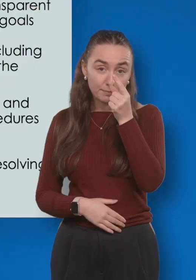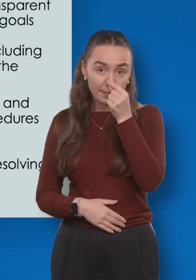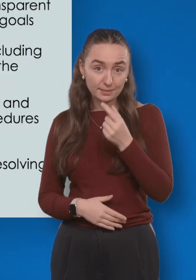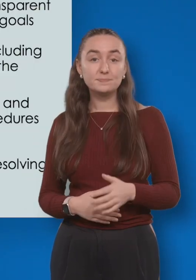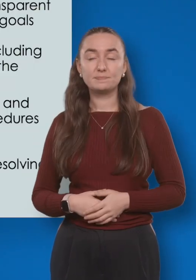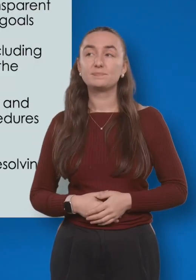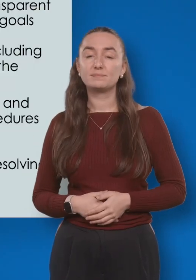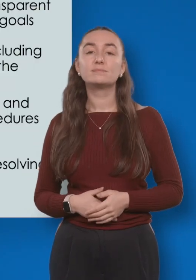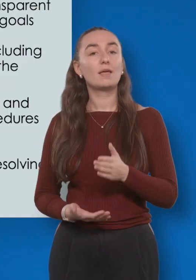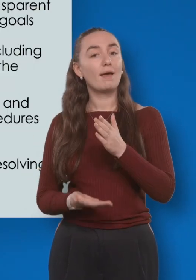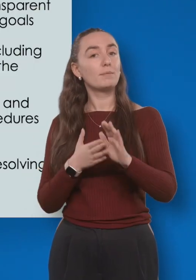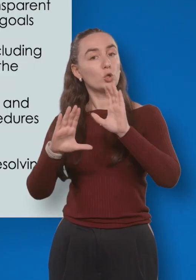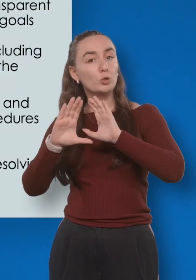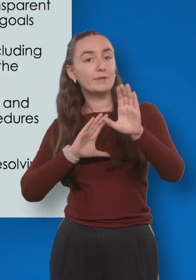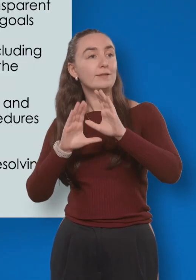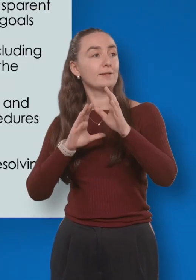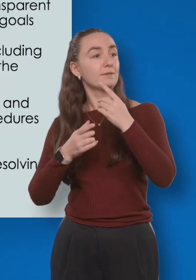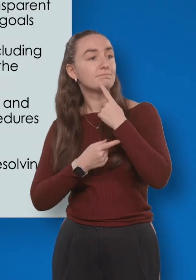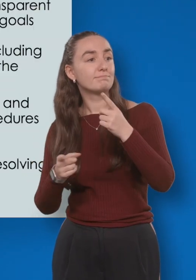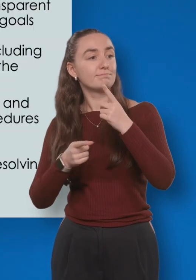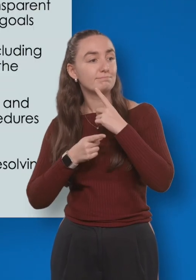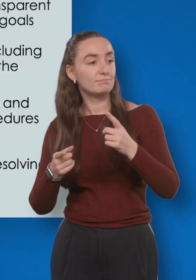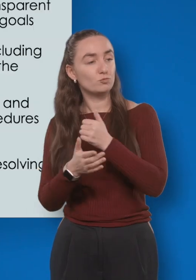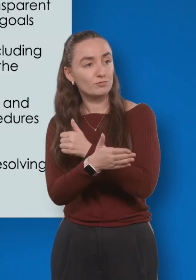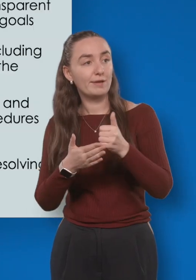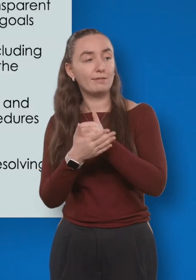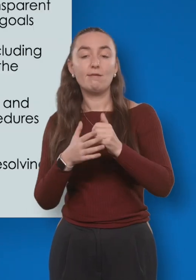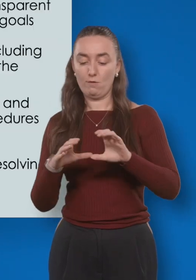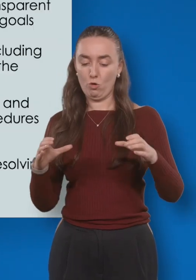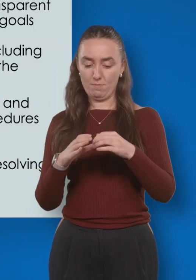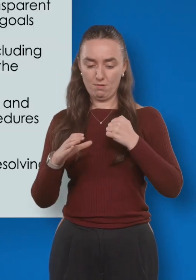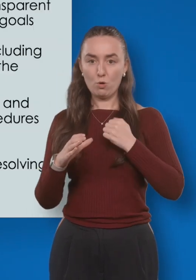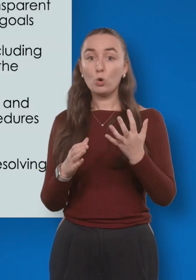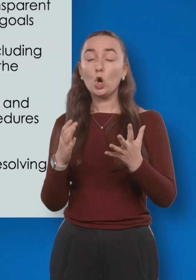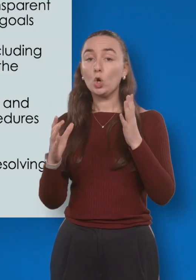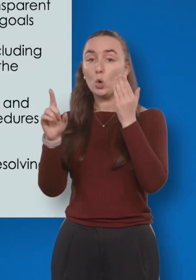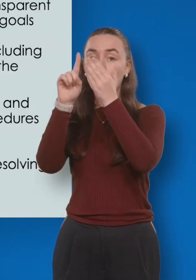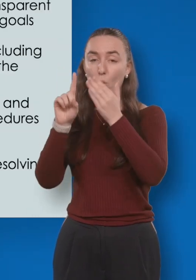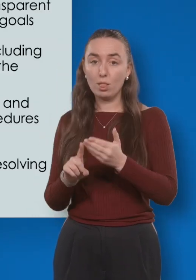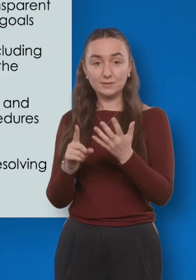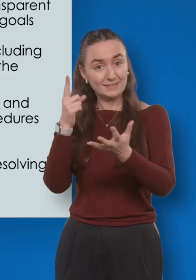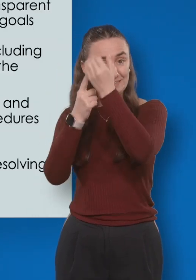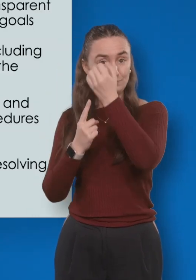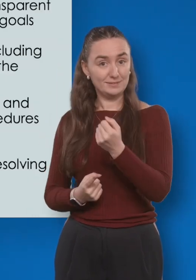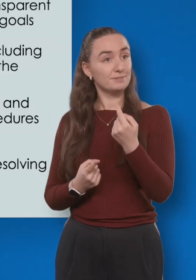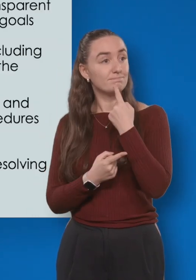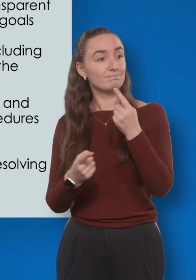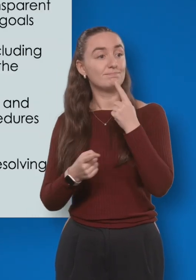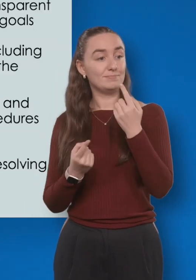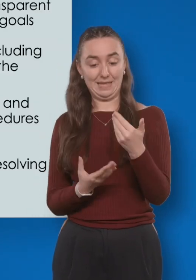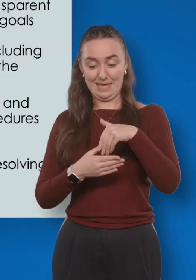do communicate regularly about our caucus progress, goals, achievements, and this is about building trust not only within the team, but also with